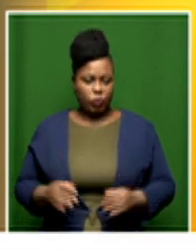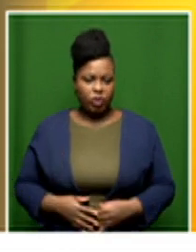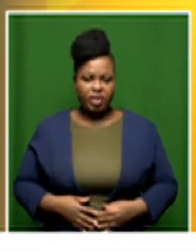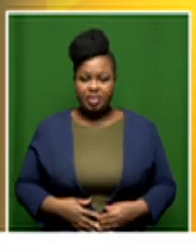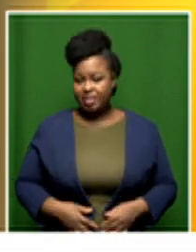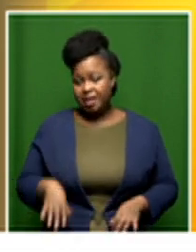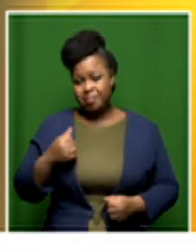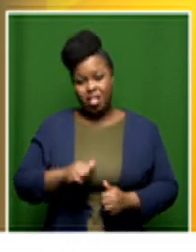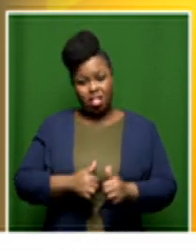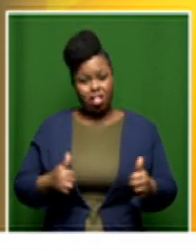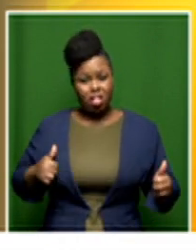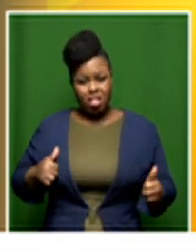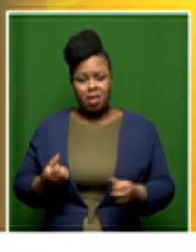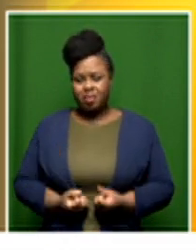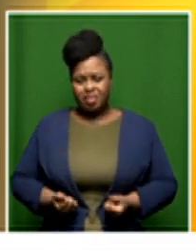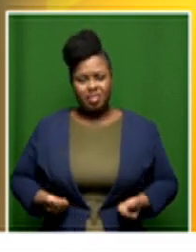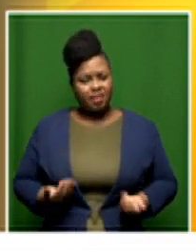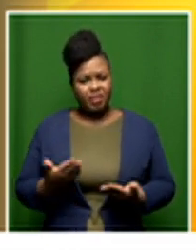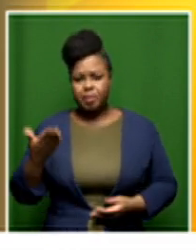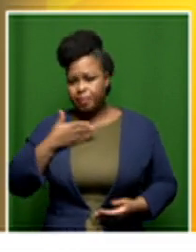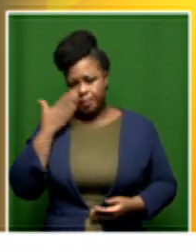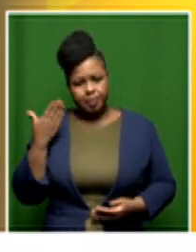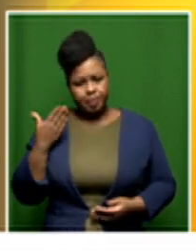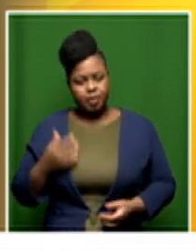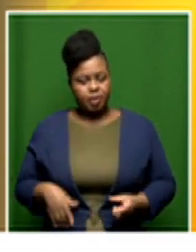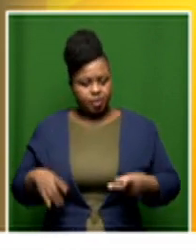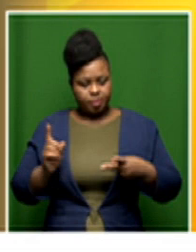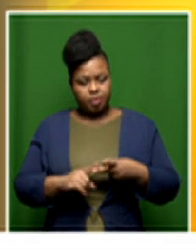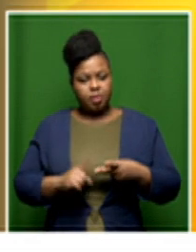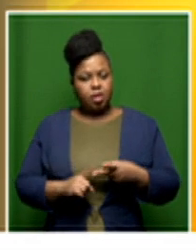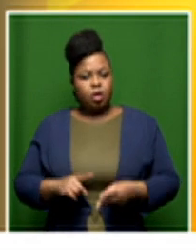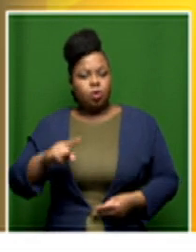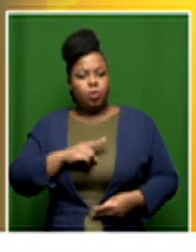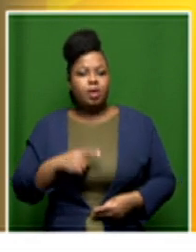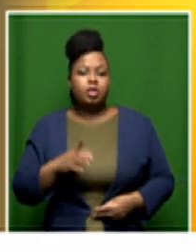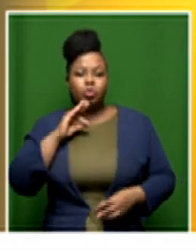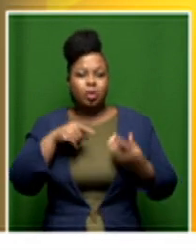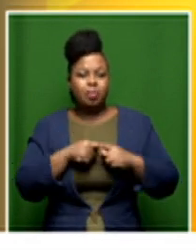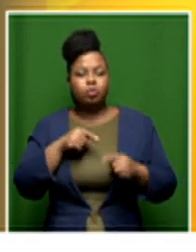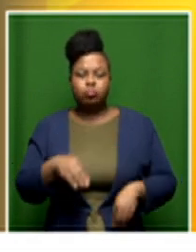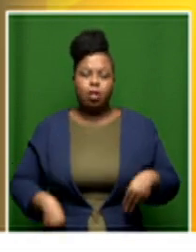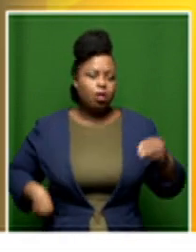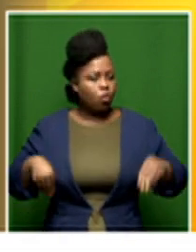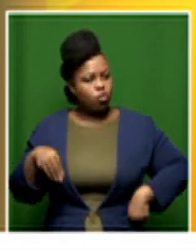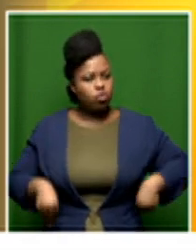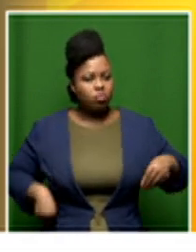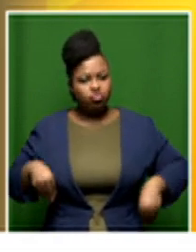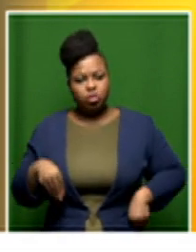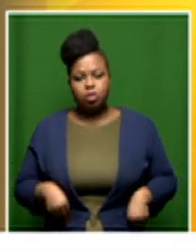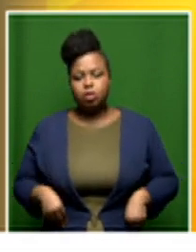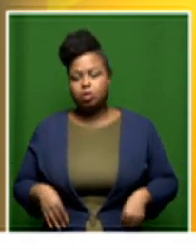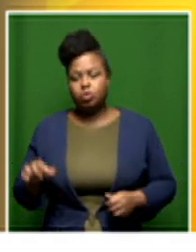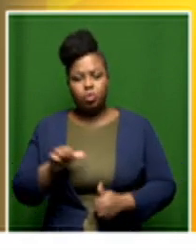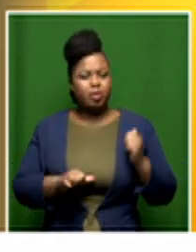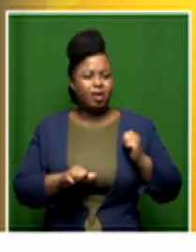There's serious backlog on issues of service delivery. Secondly, it's the much publicized cases of corruption. You know, you're going